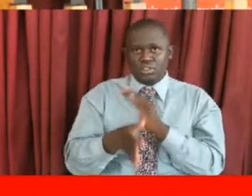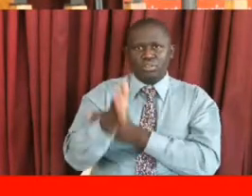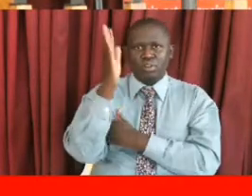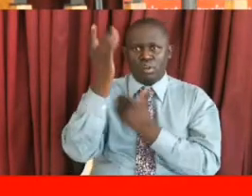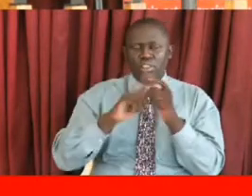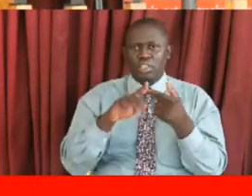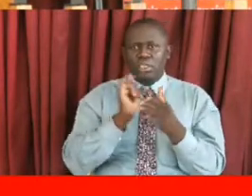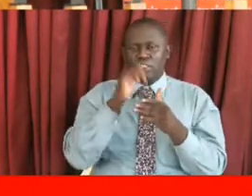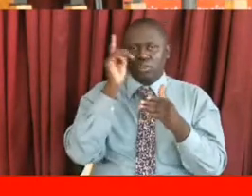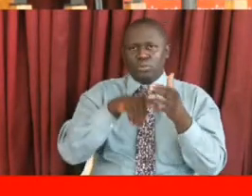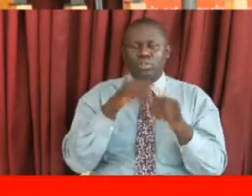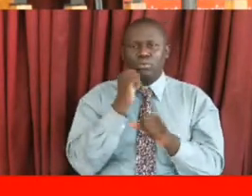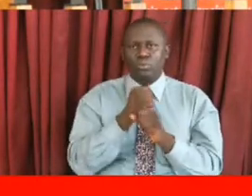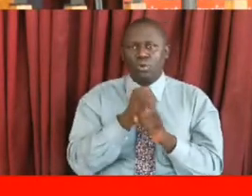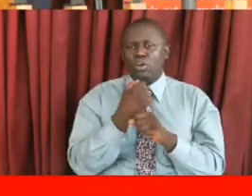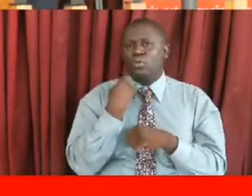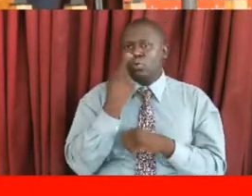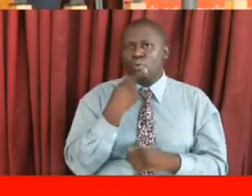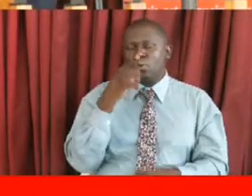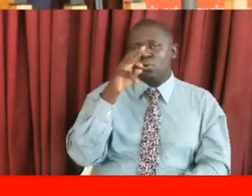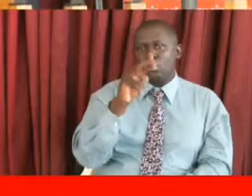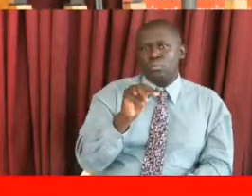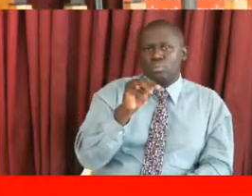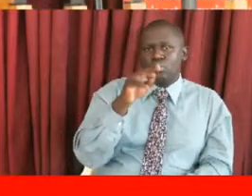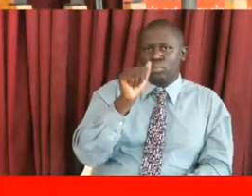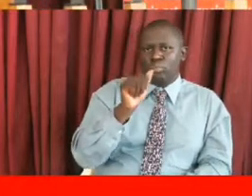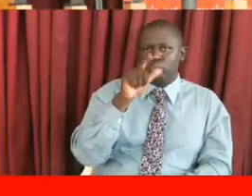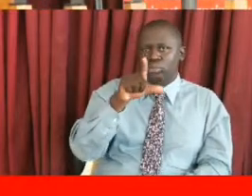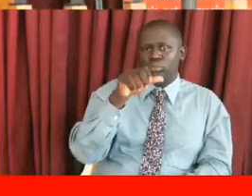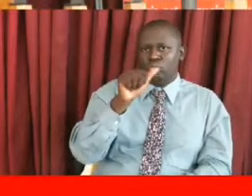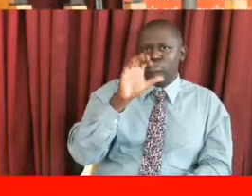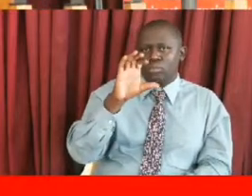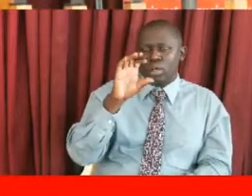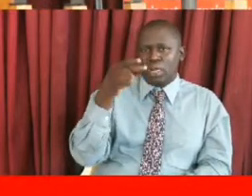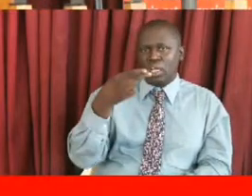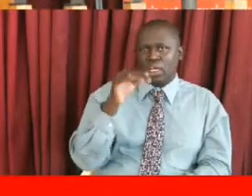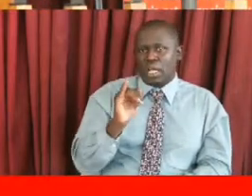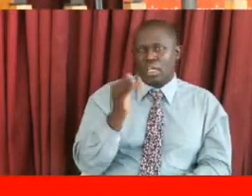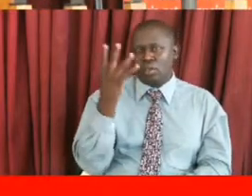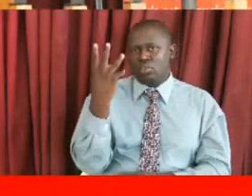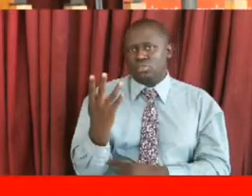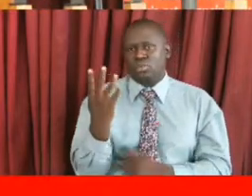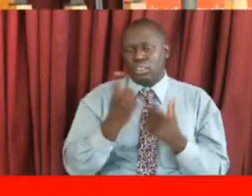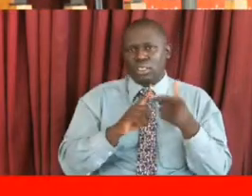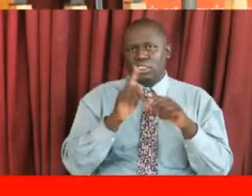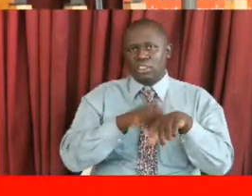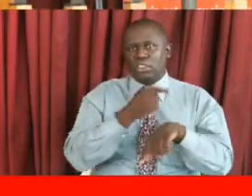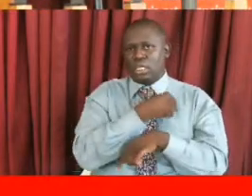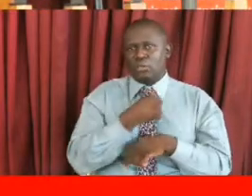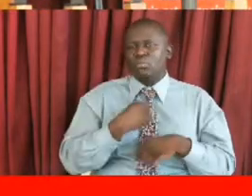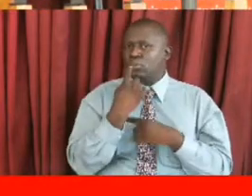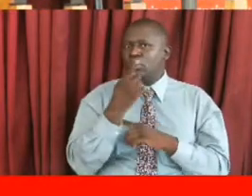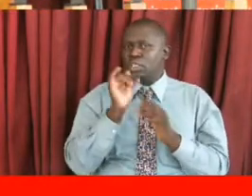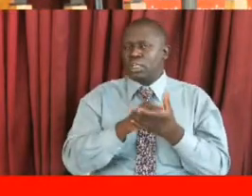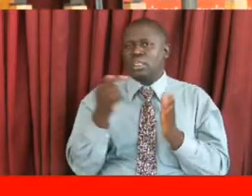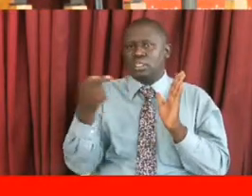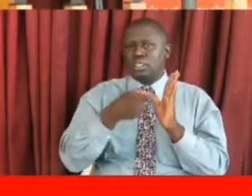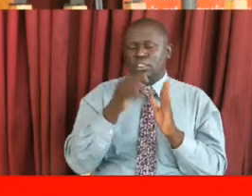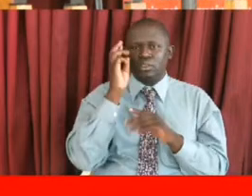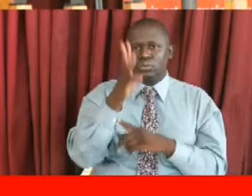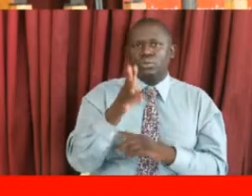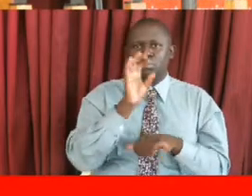Malachi 4 so this will be a chch that has